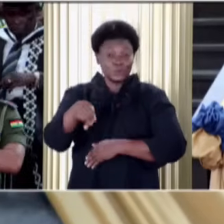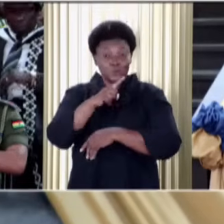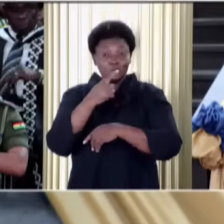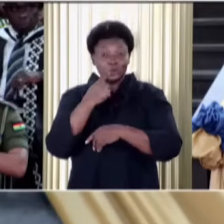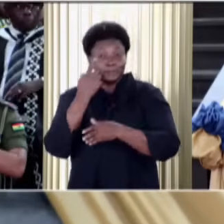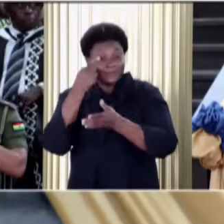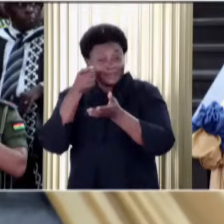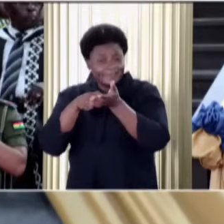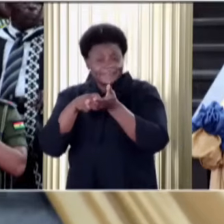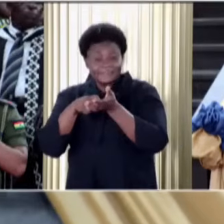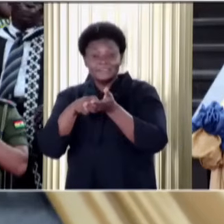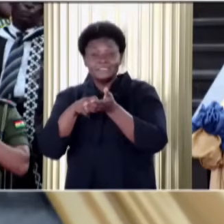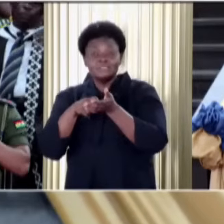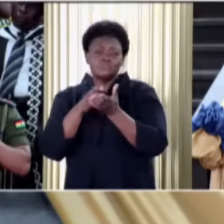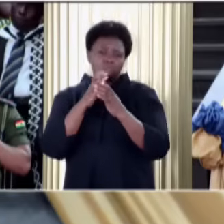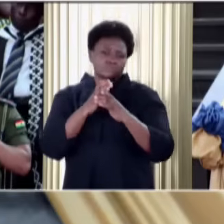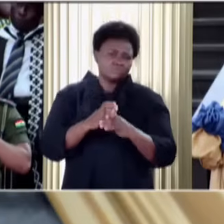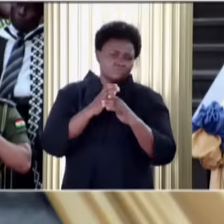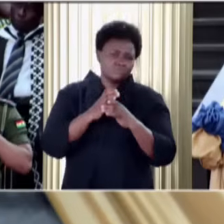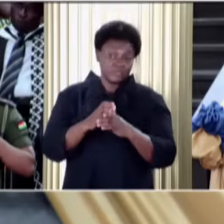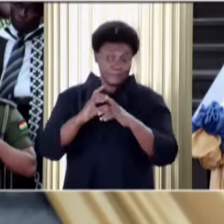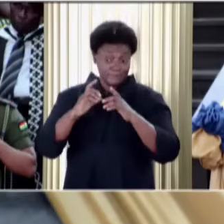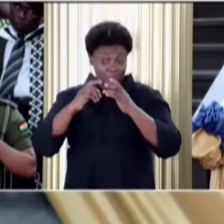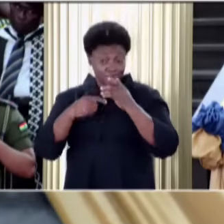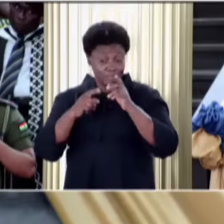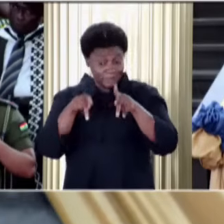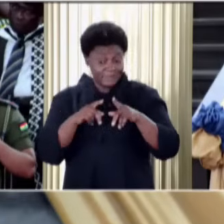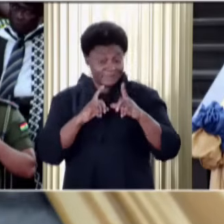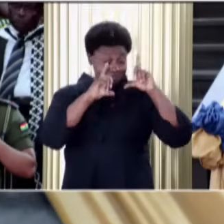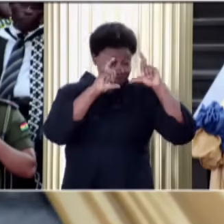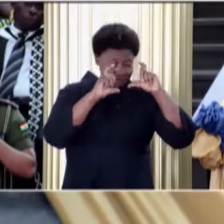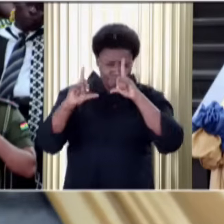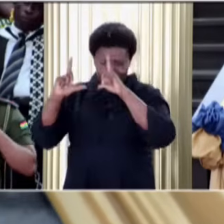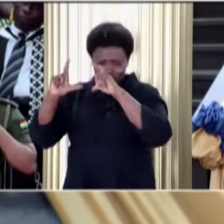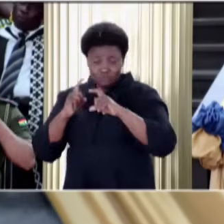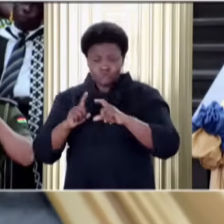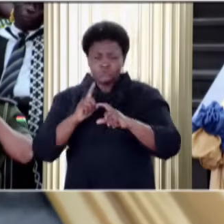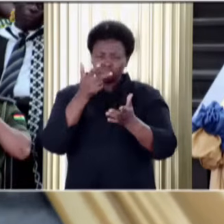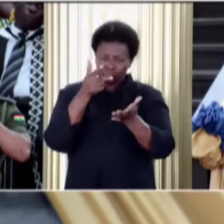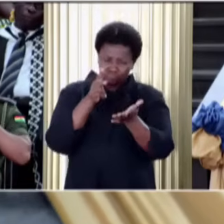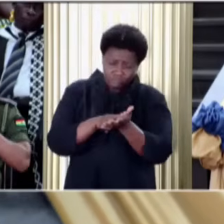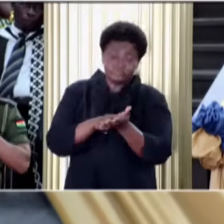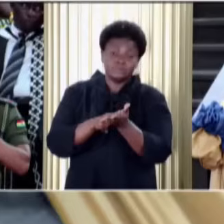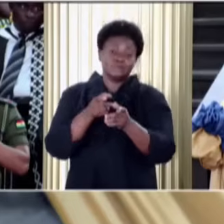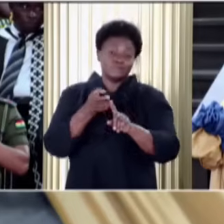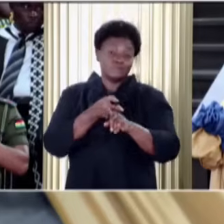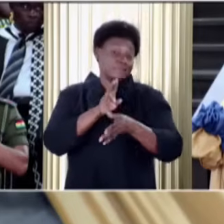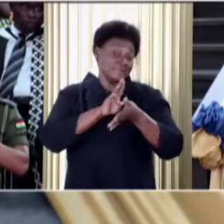so be careful that you are taking photos from accredited photographers who have with them